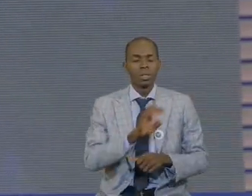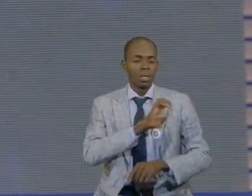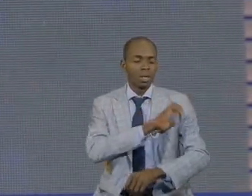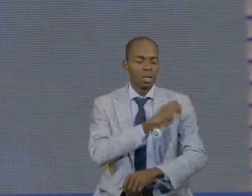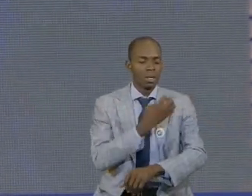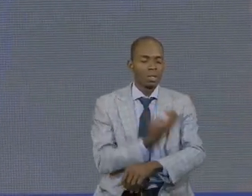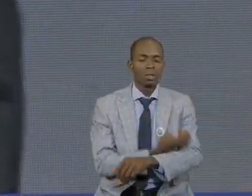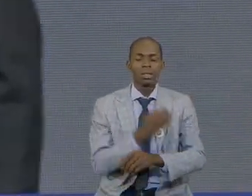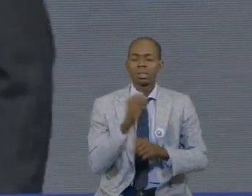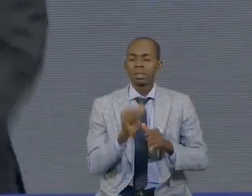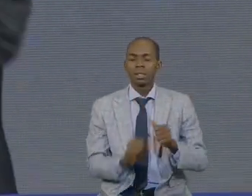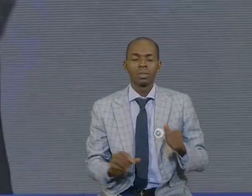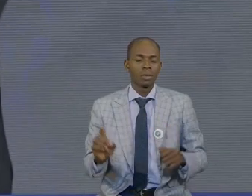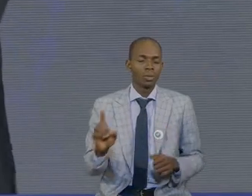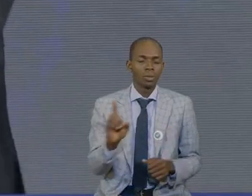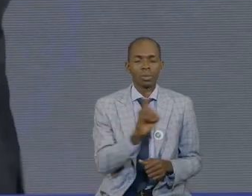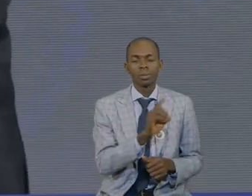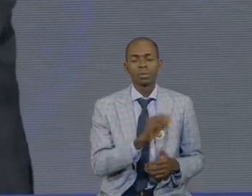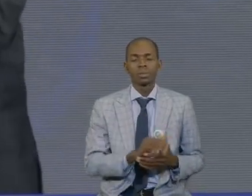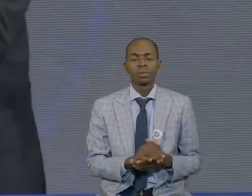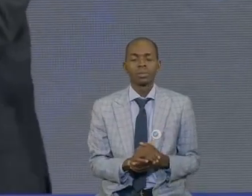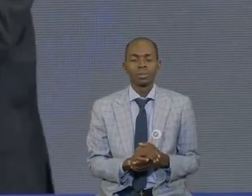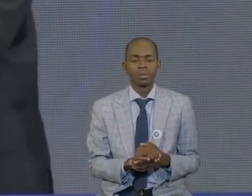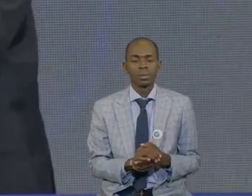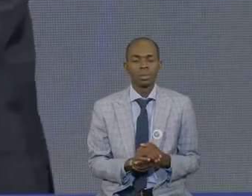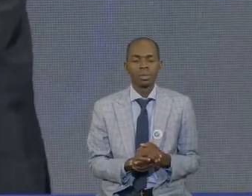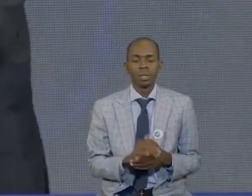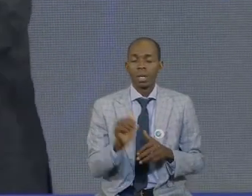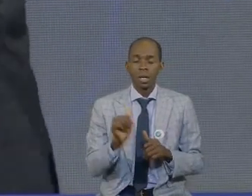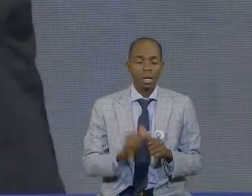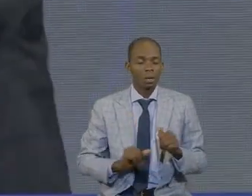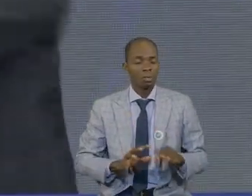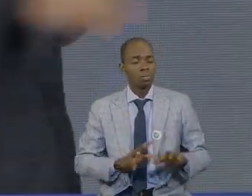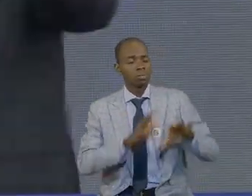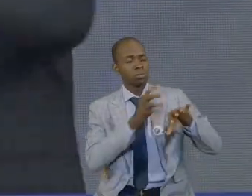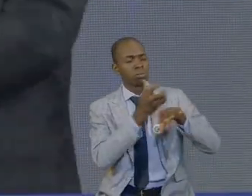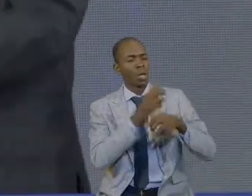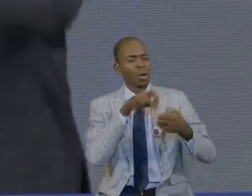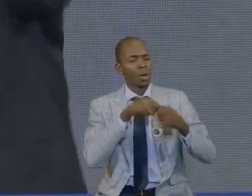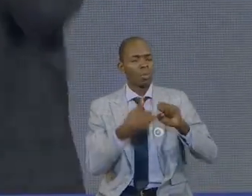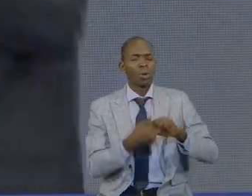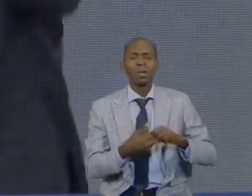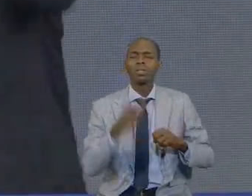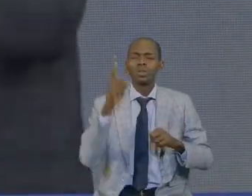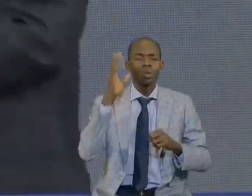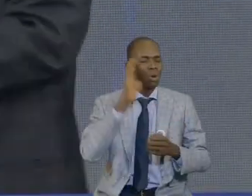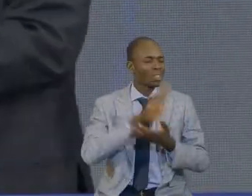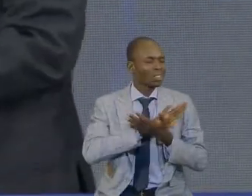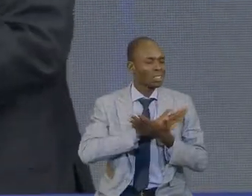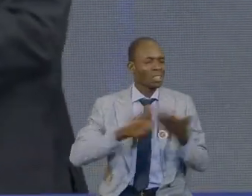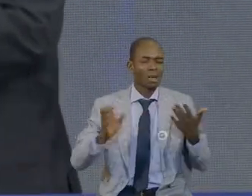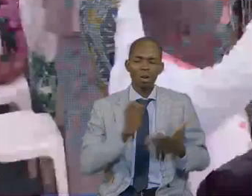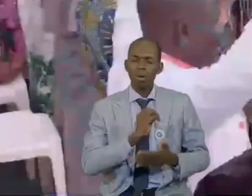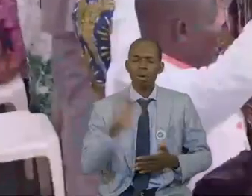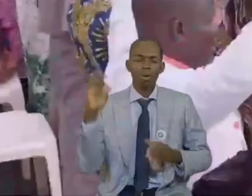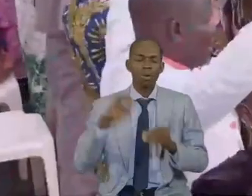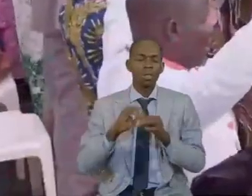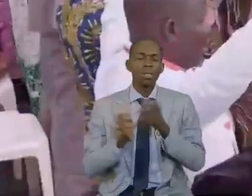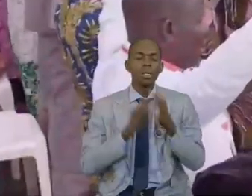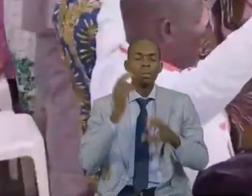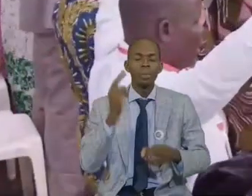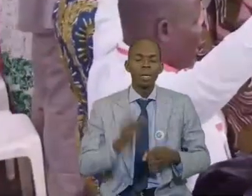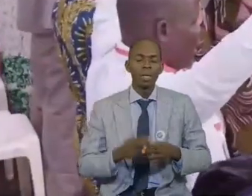energize everyone. Every mountain away, you clear away in Jesus'